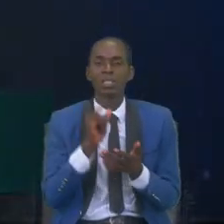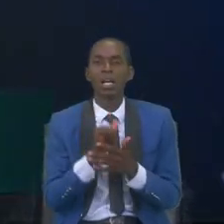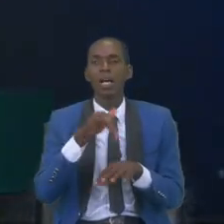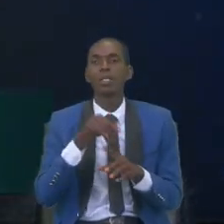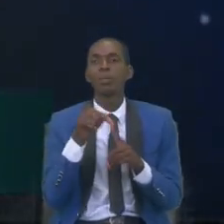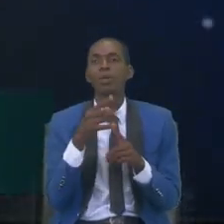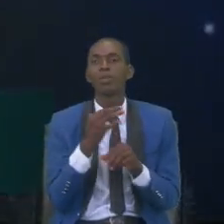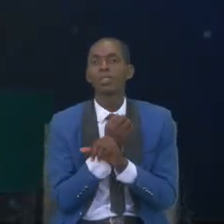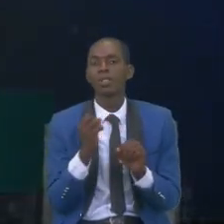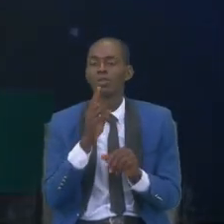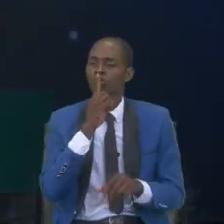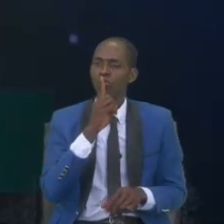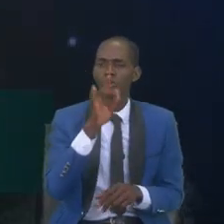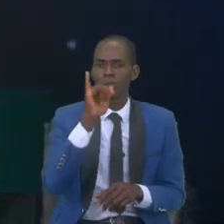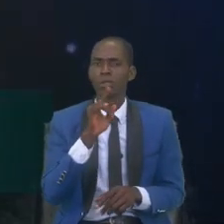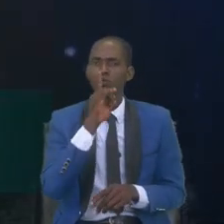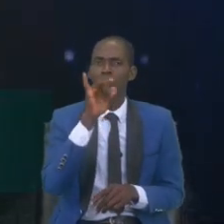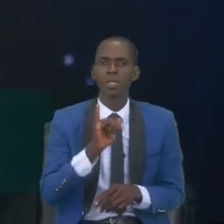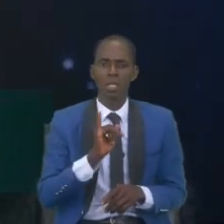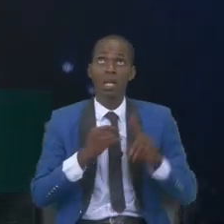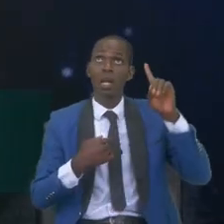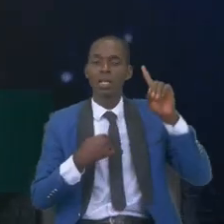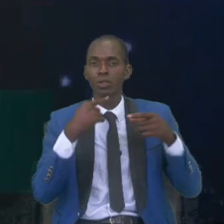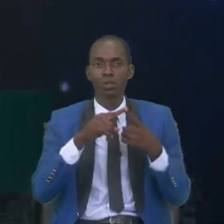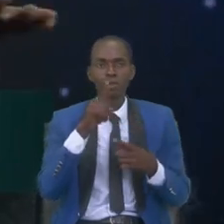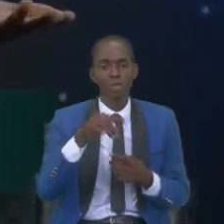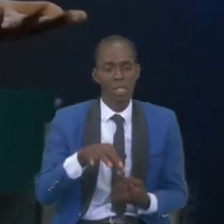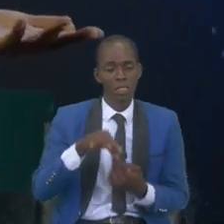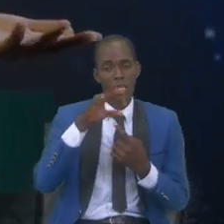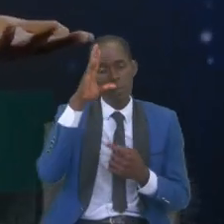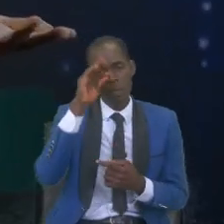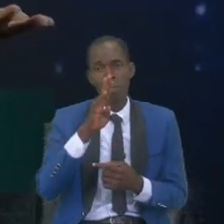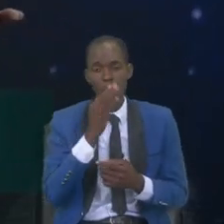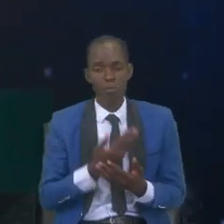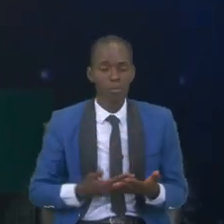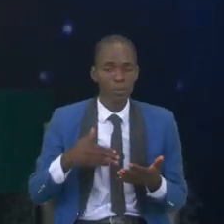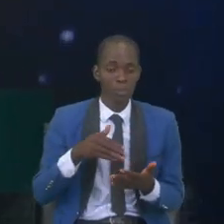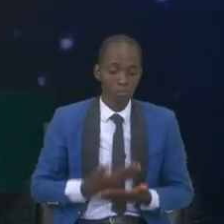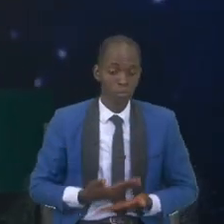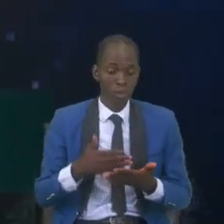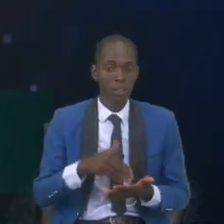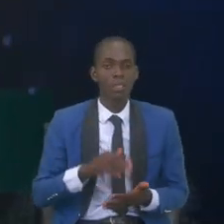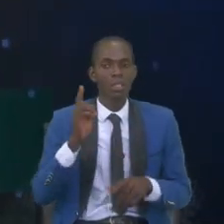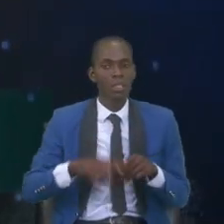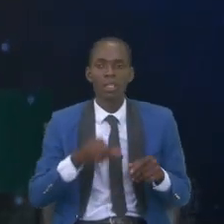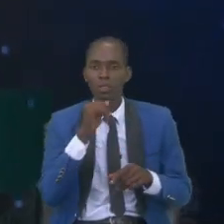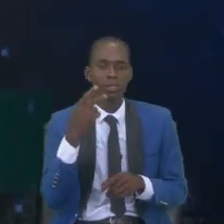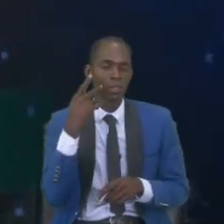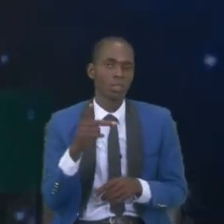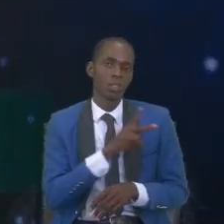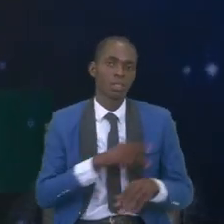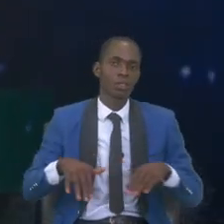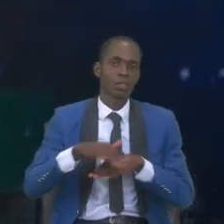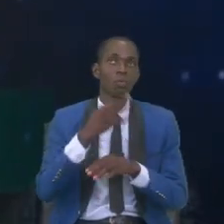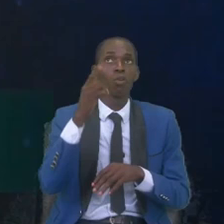I say unto you, except a man be born again, he cannot see the kingdom of God. Here he says the same thing. It's assuredly and